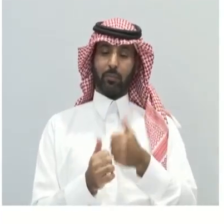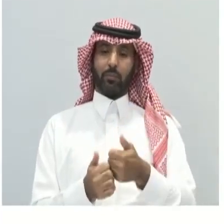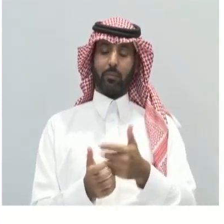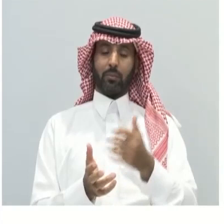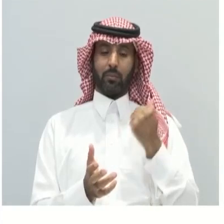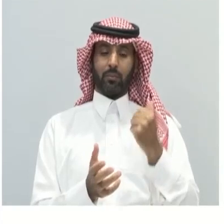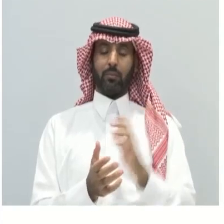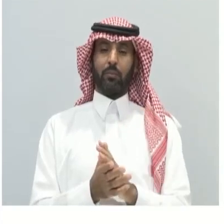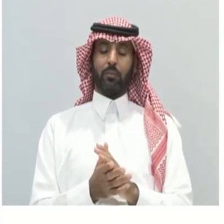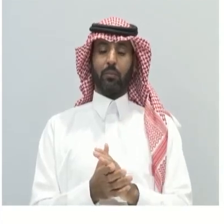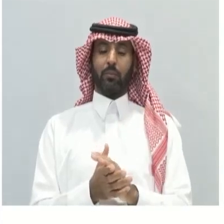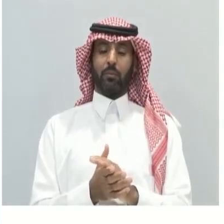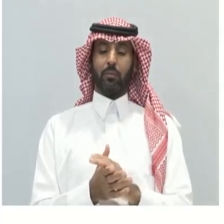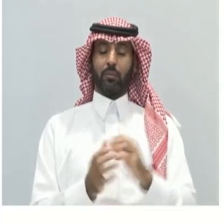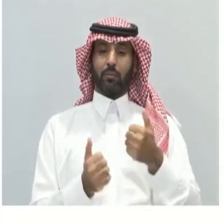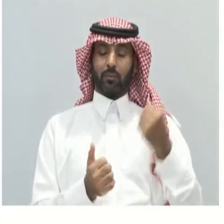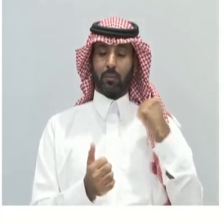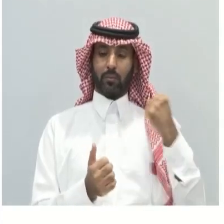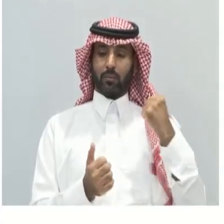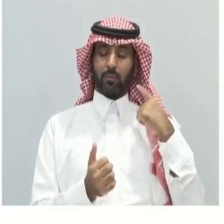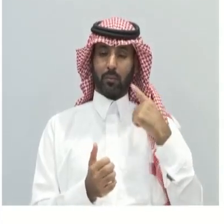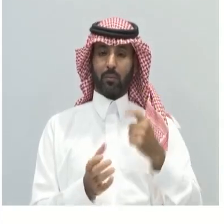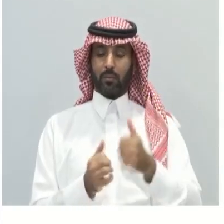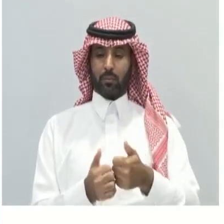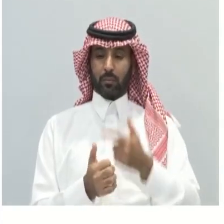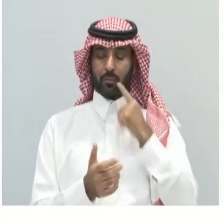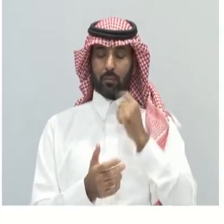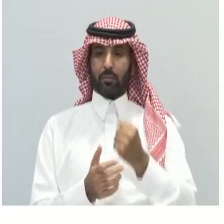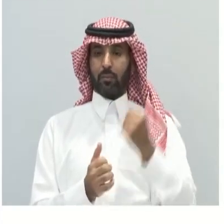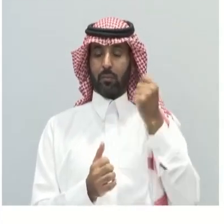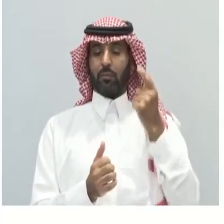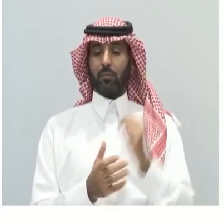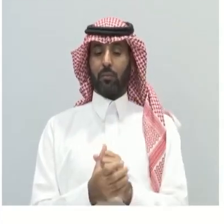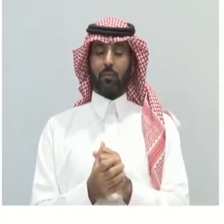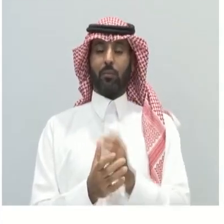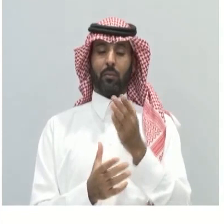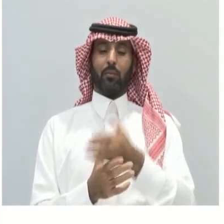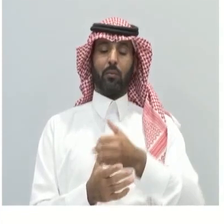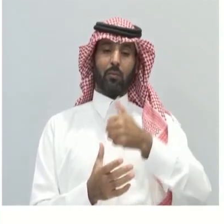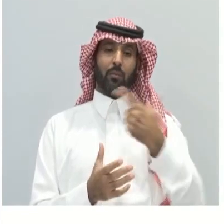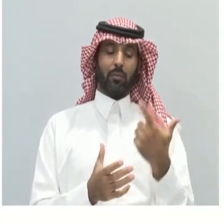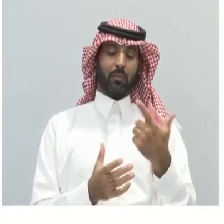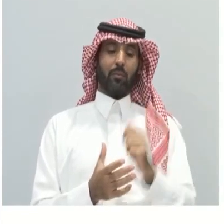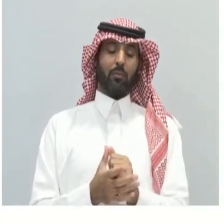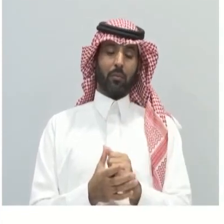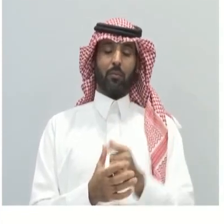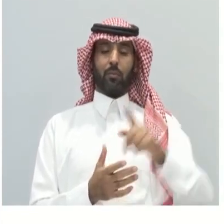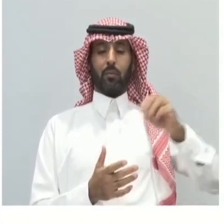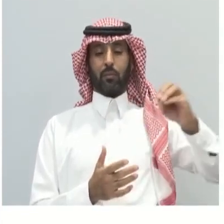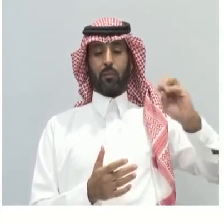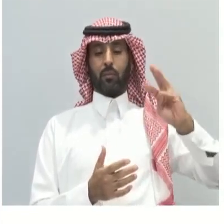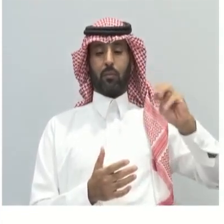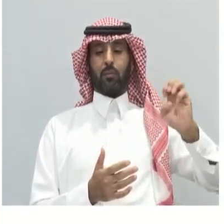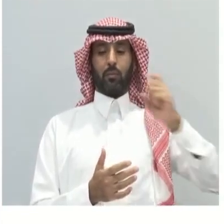the prize and the best athlete is the indirect object. Number seven, Tom played the